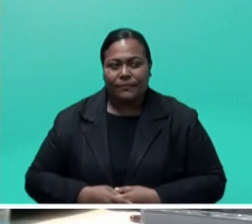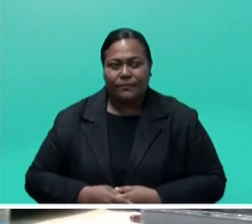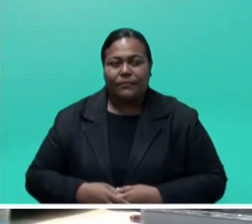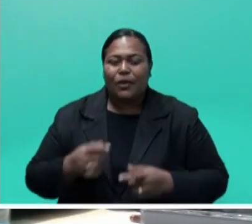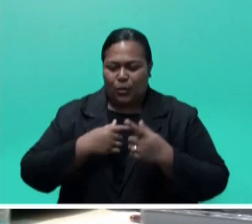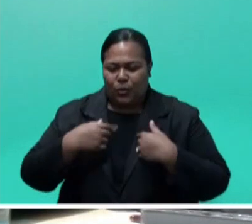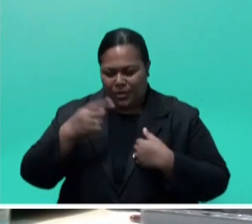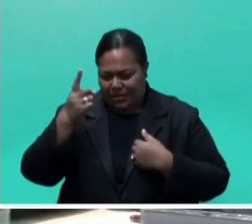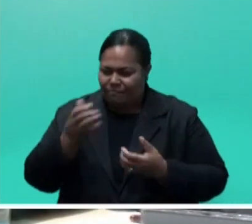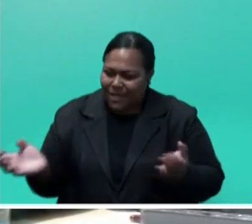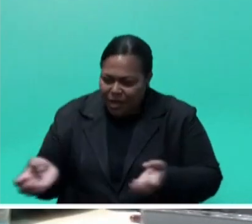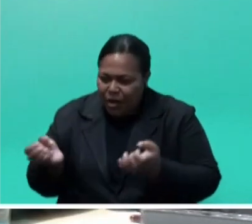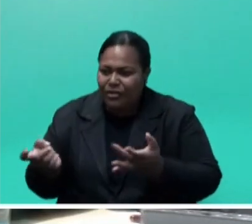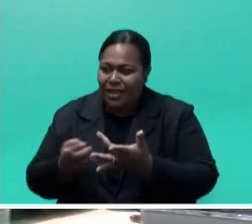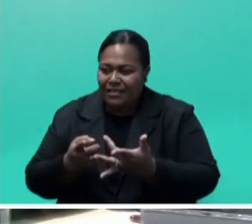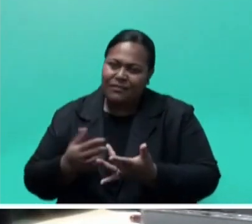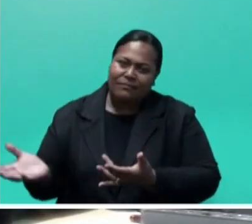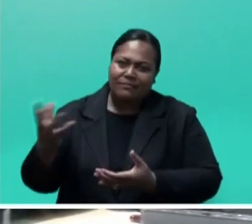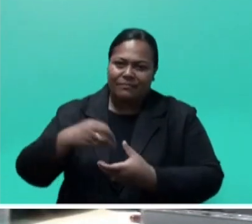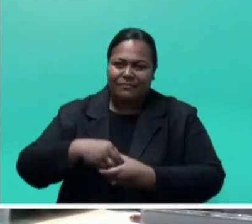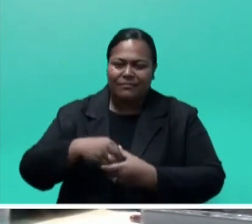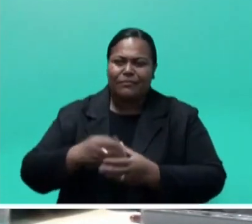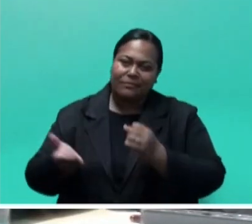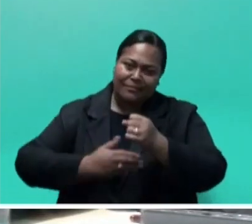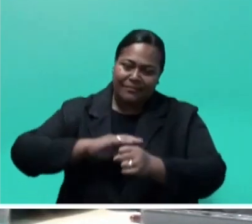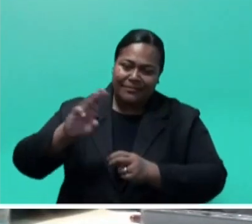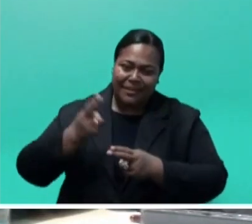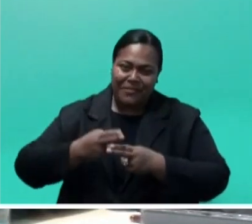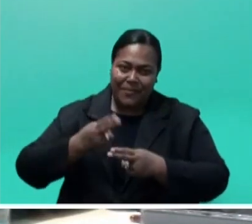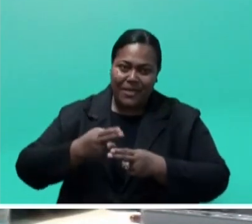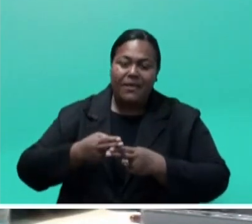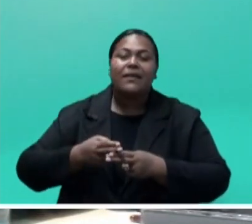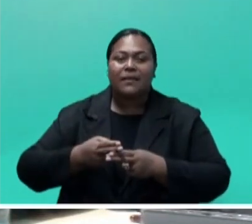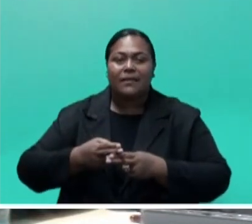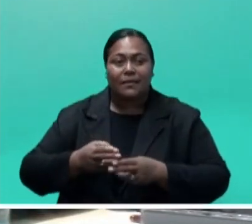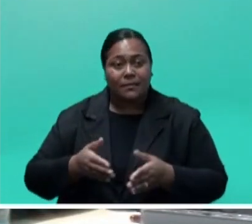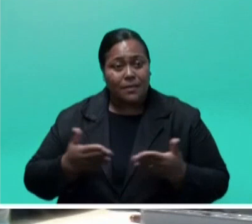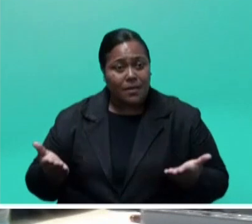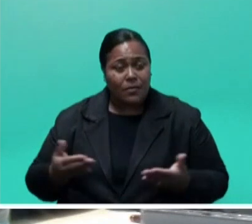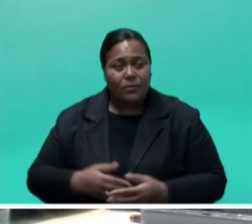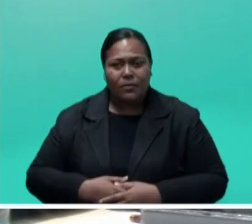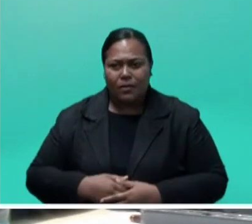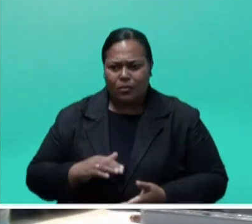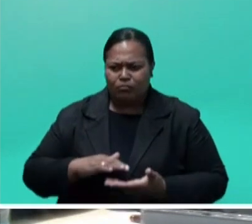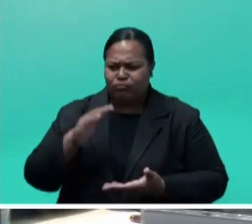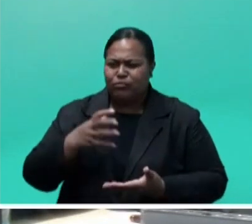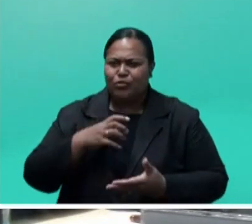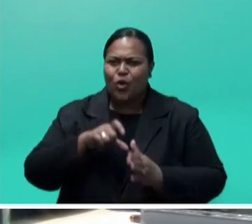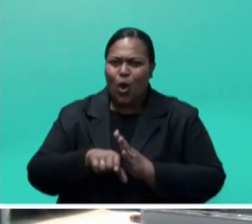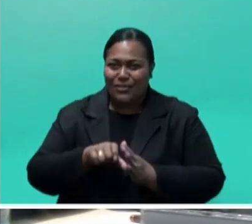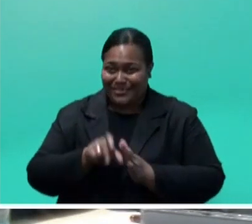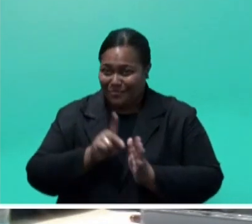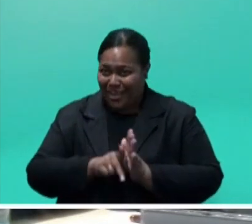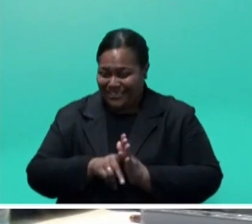into sugarcane farming, a sector that is becoming favorable with the rise of world sugar price. There is no